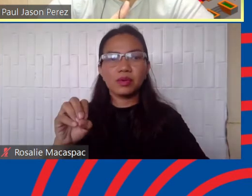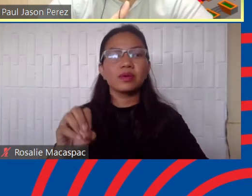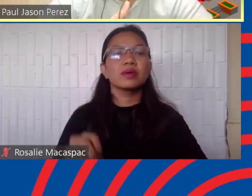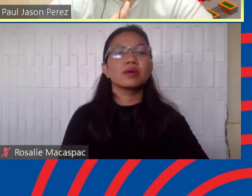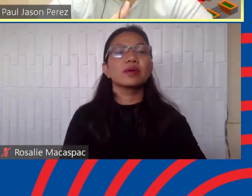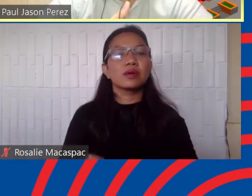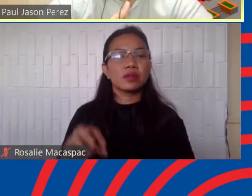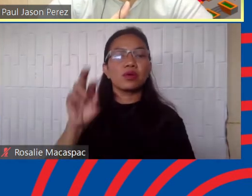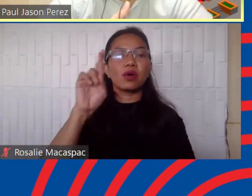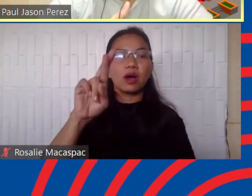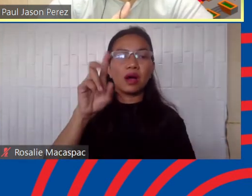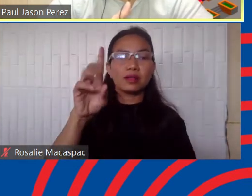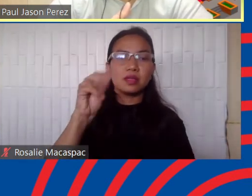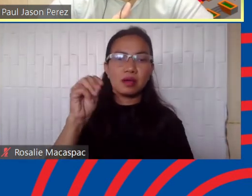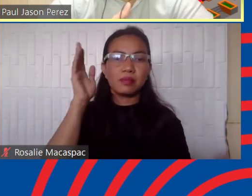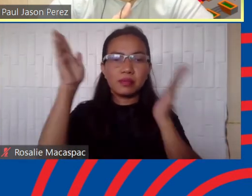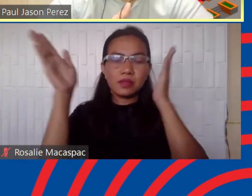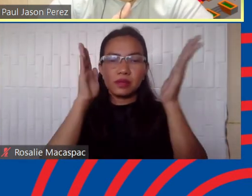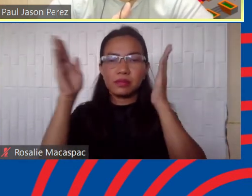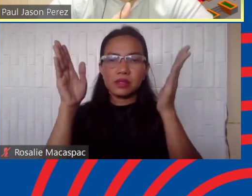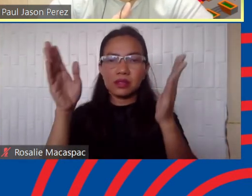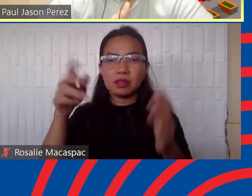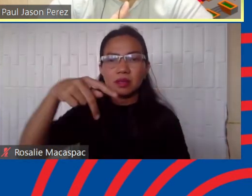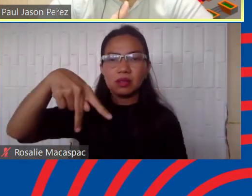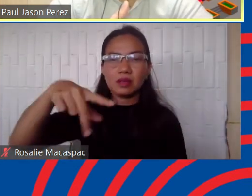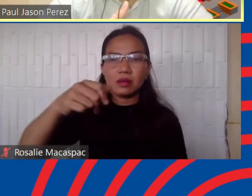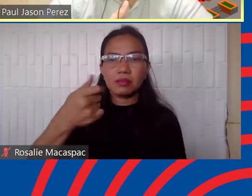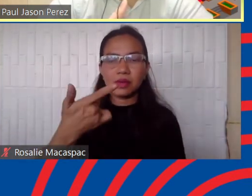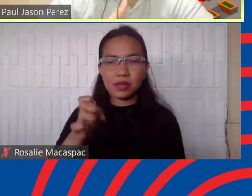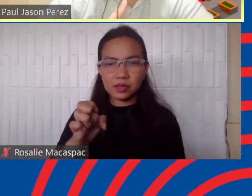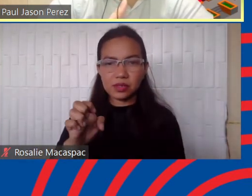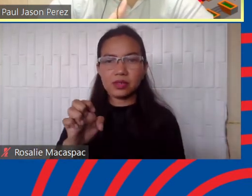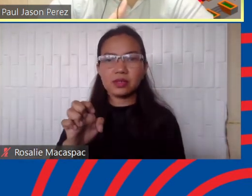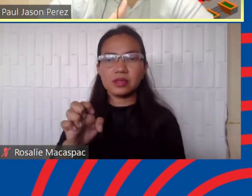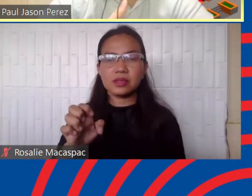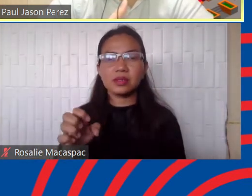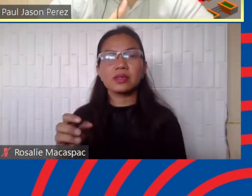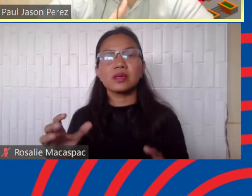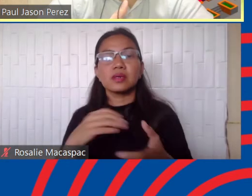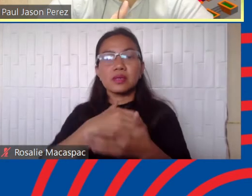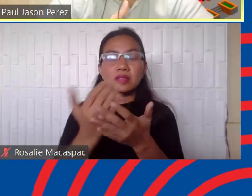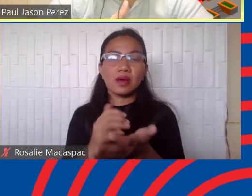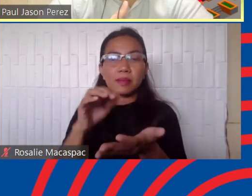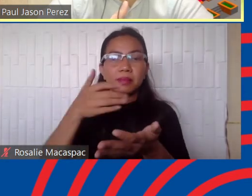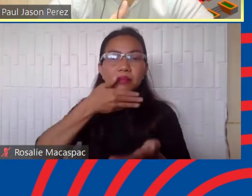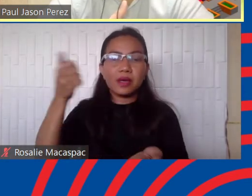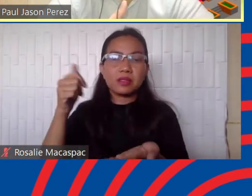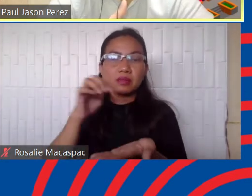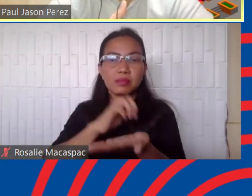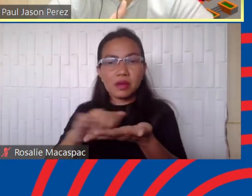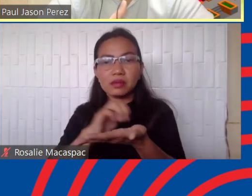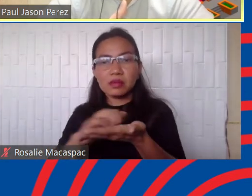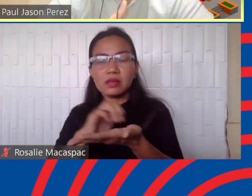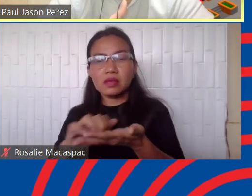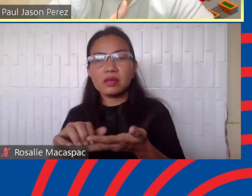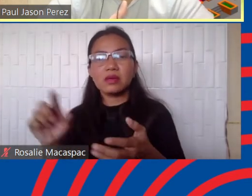page, some you can link to some of the best practices. Like for example, what's the